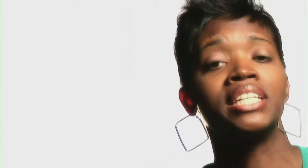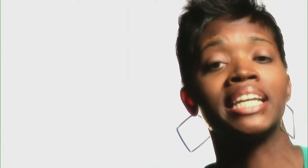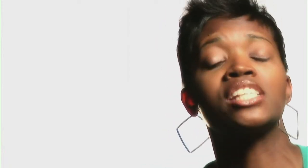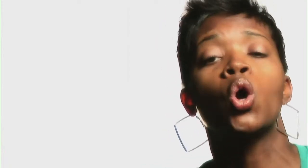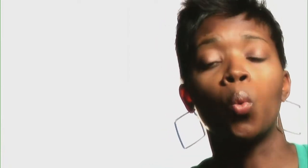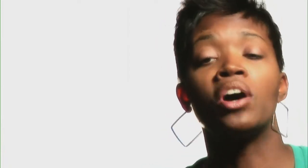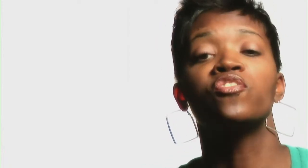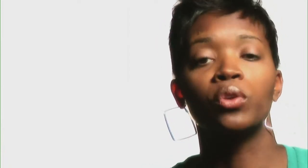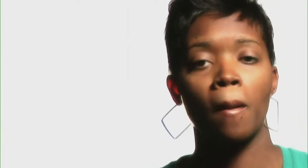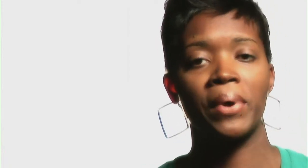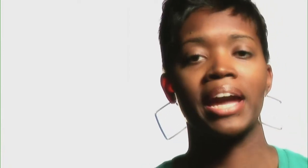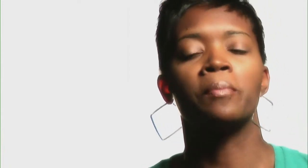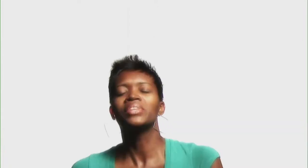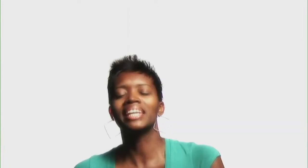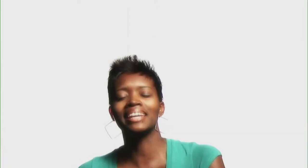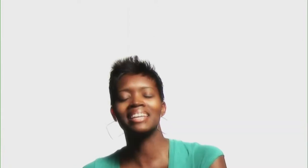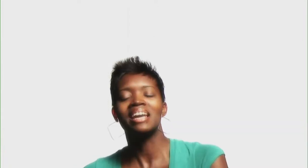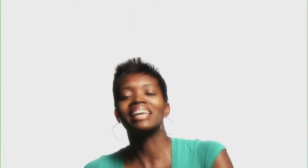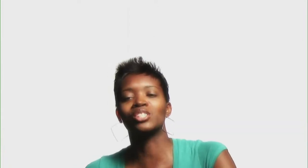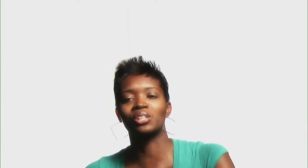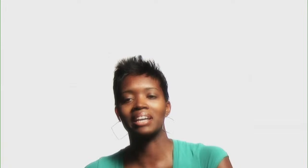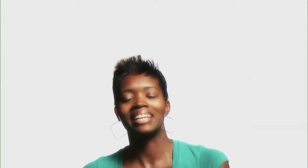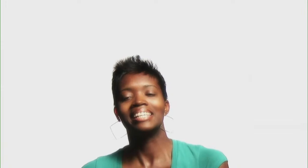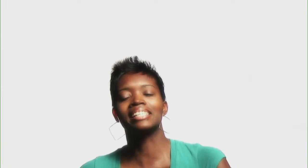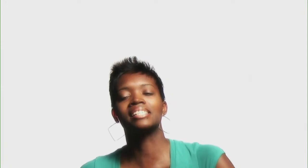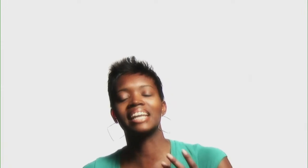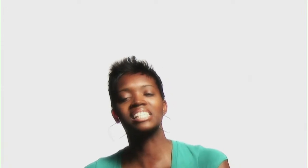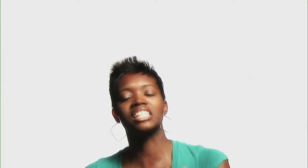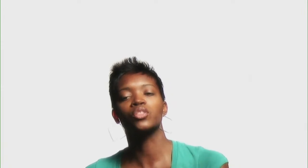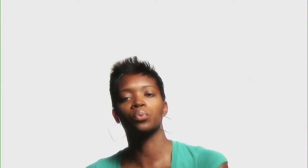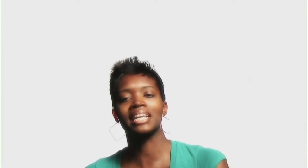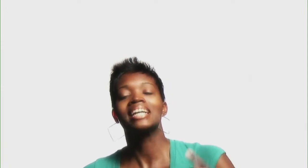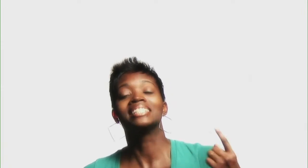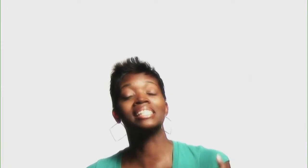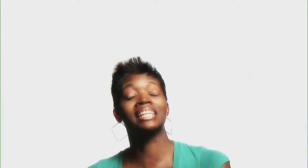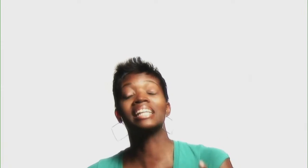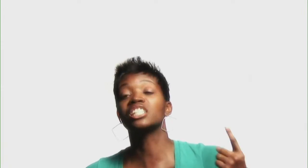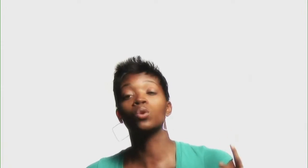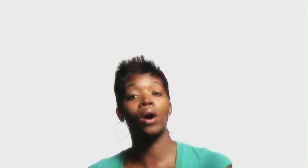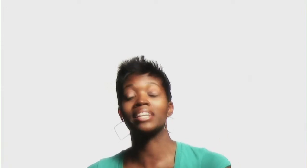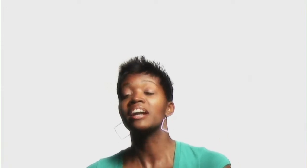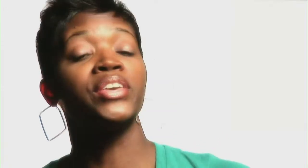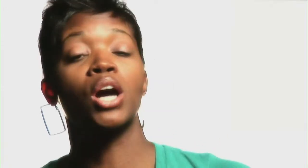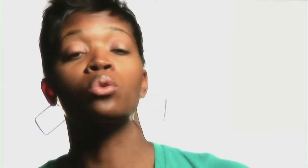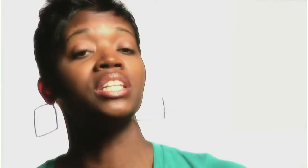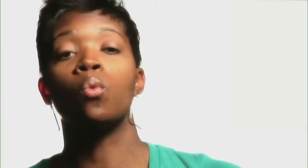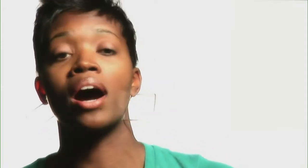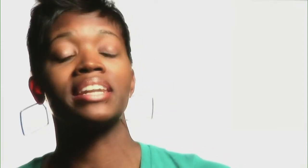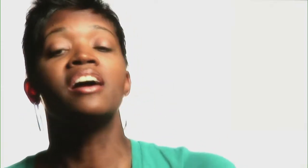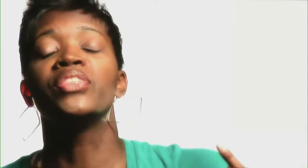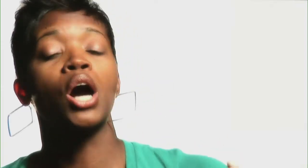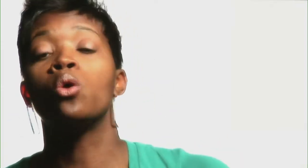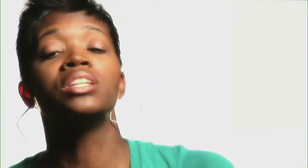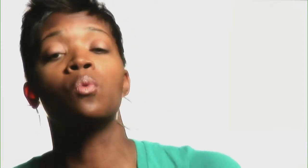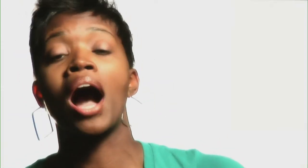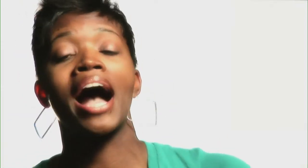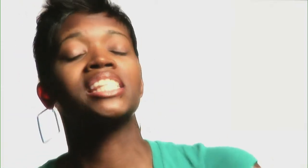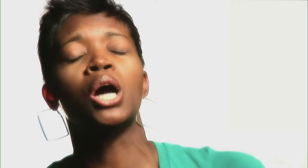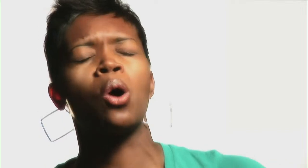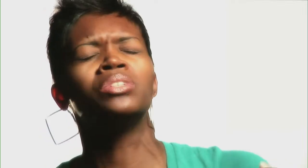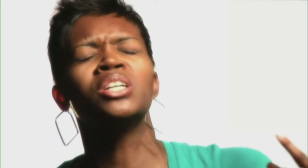grandmother on knees, wood floor bare. He is son, distinctly three, distinctly one, the